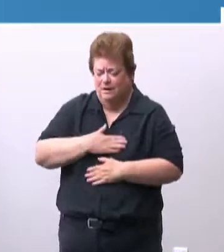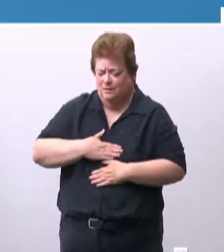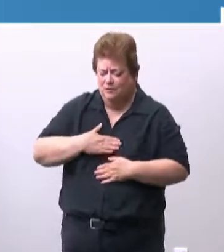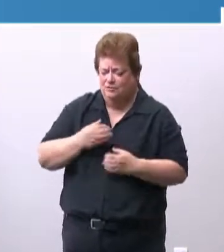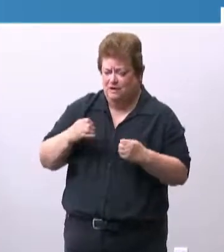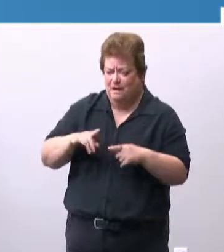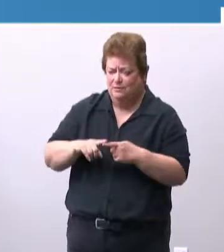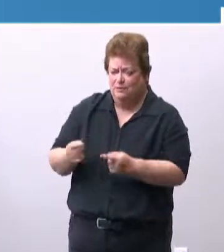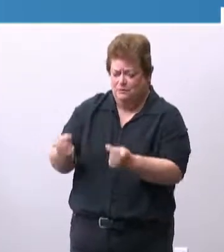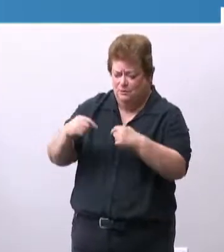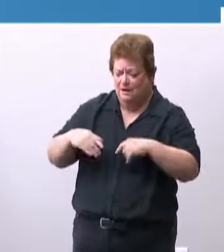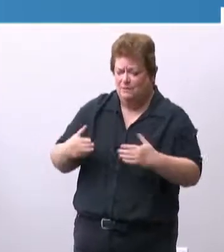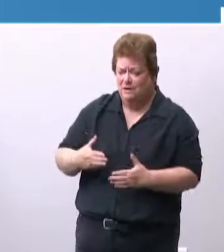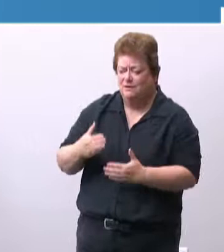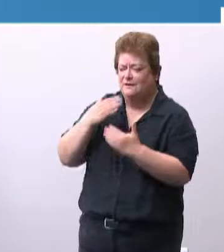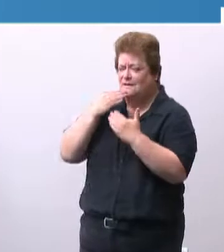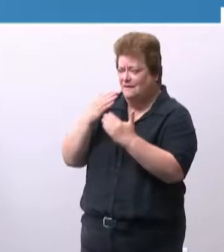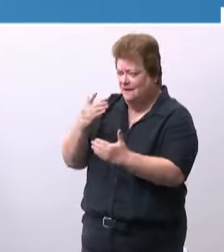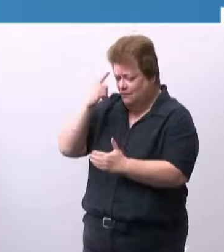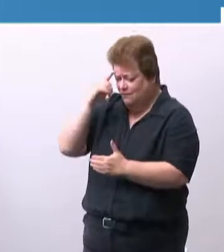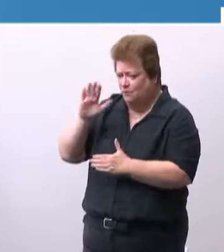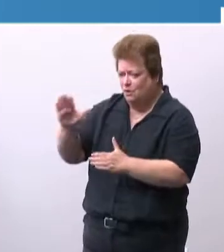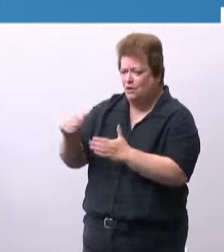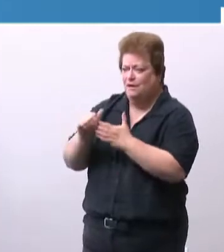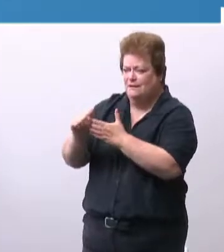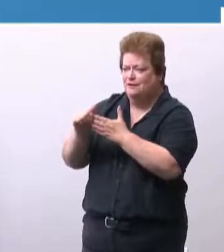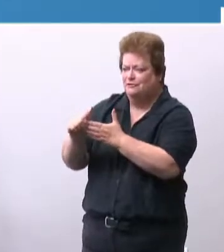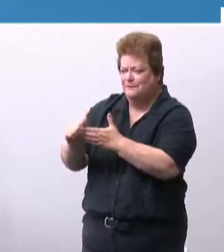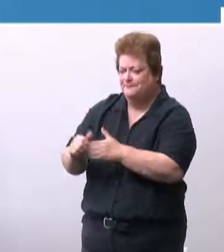here. Thank you both for your excellent community leadership.